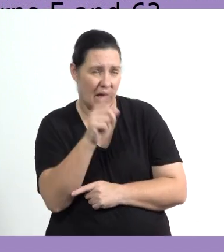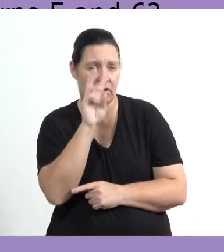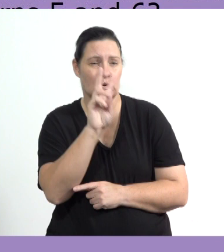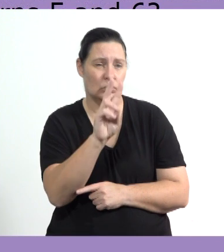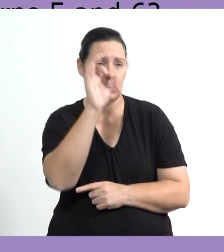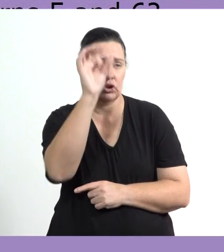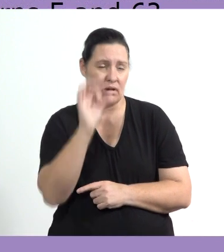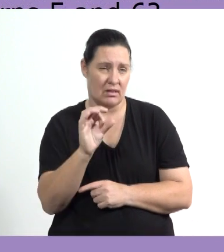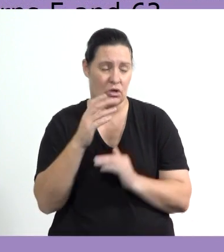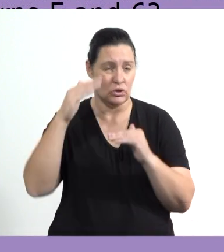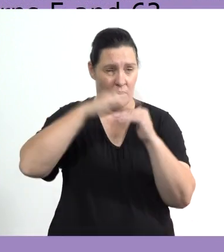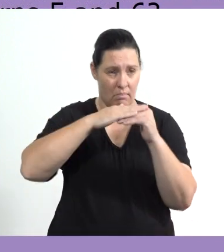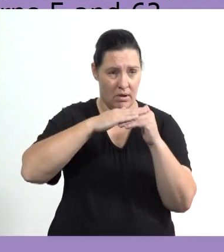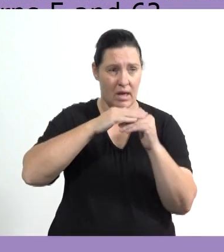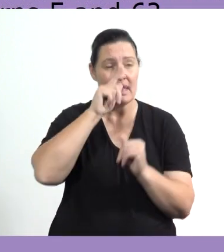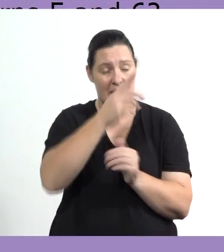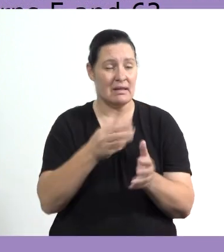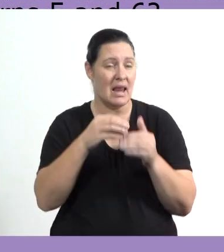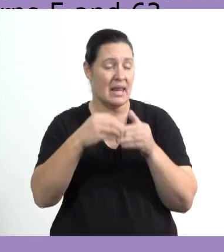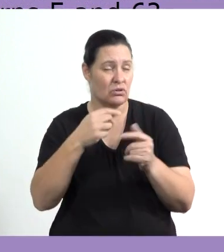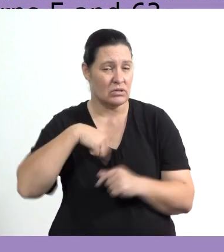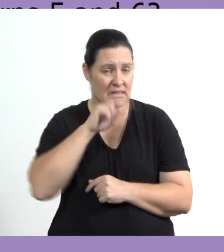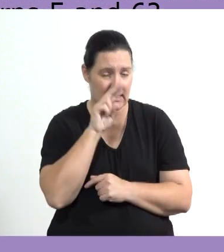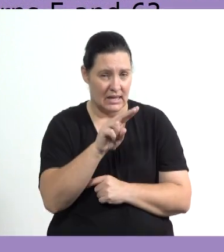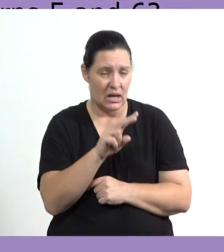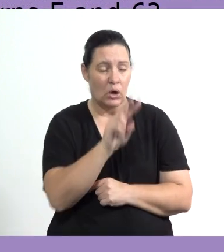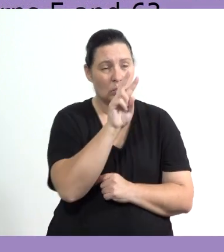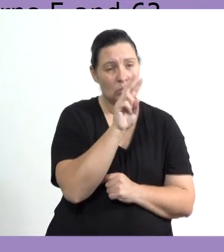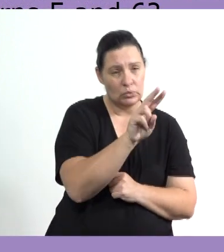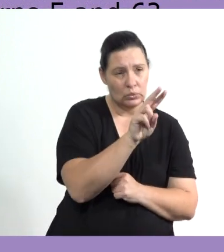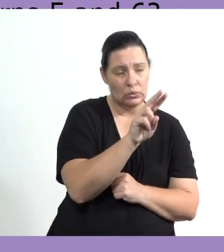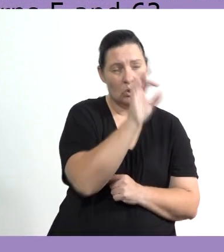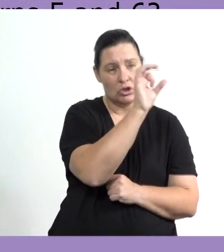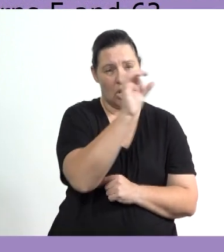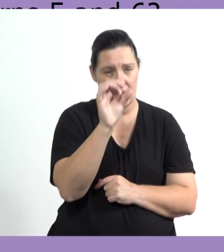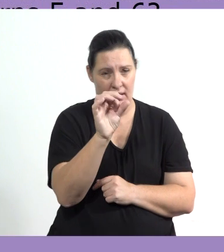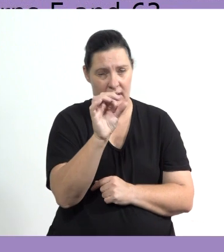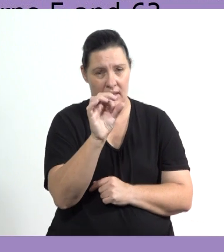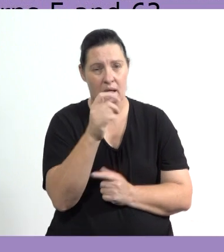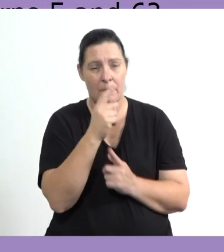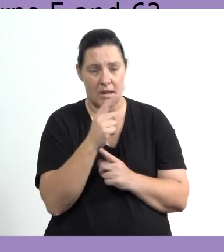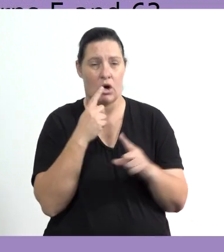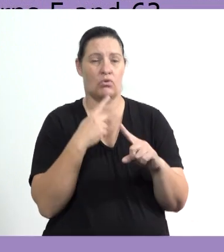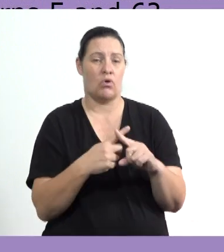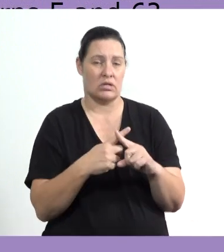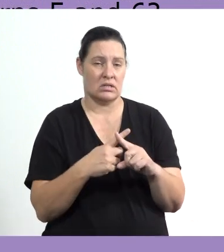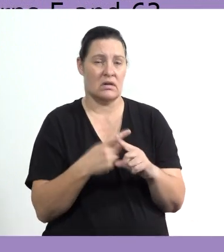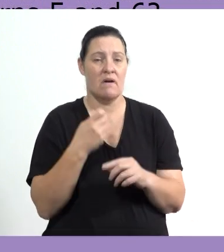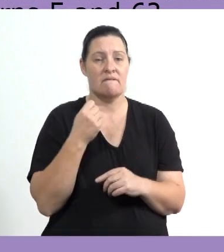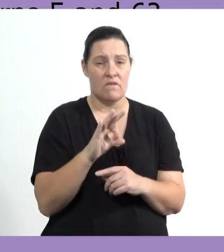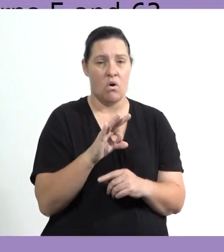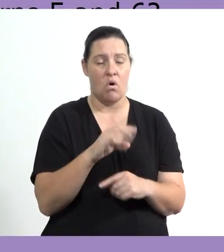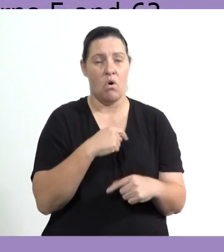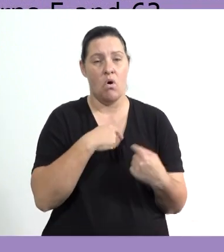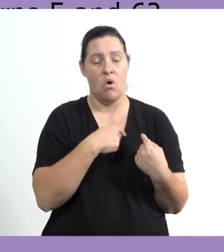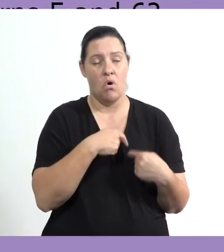that there were 2 circles on top, and that led us to see that there are 2 circles that form the cross for